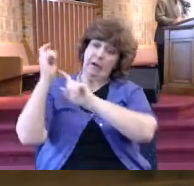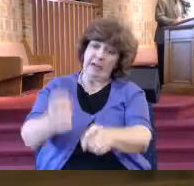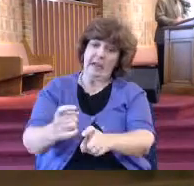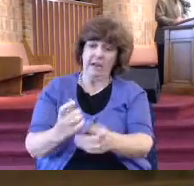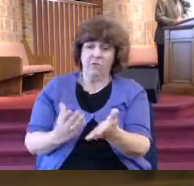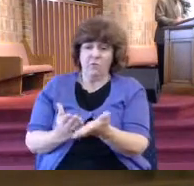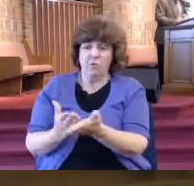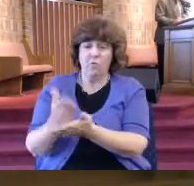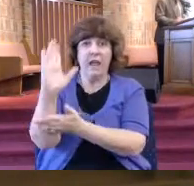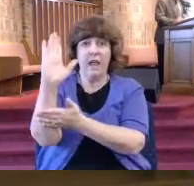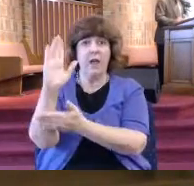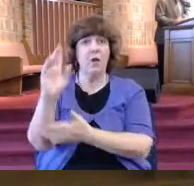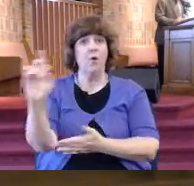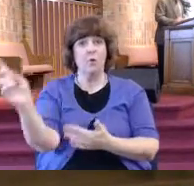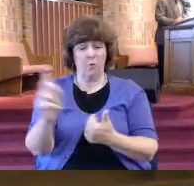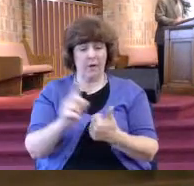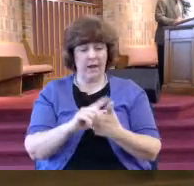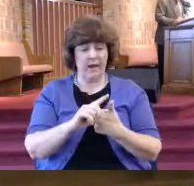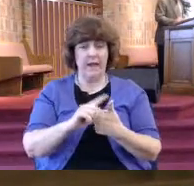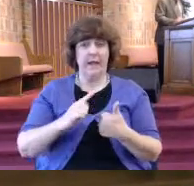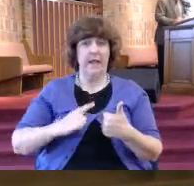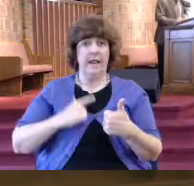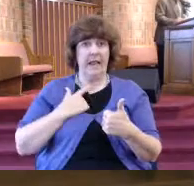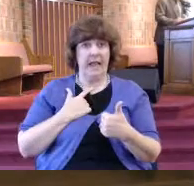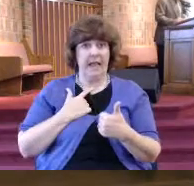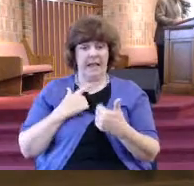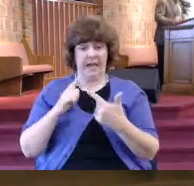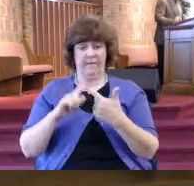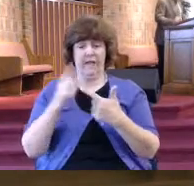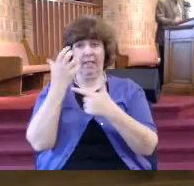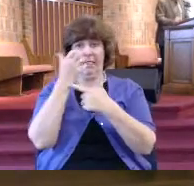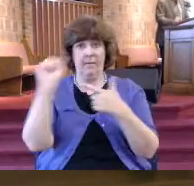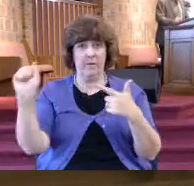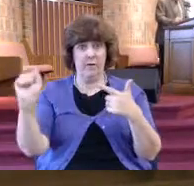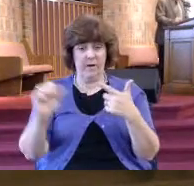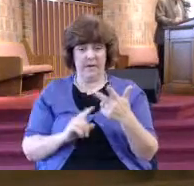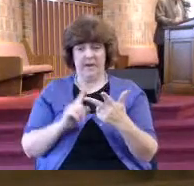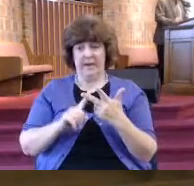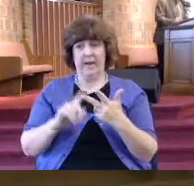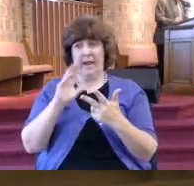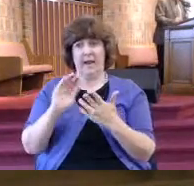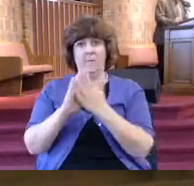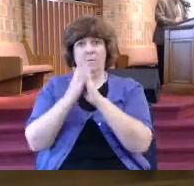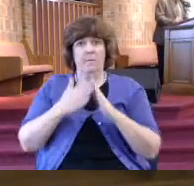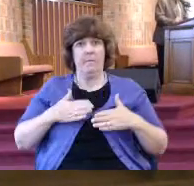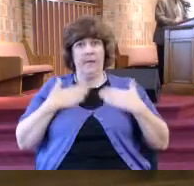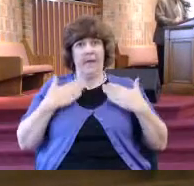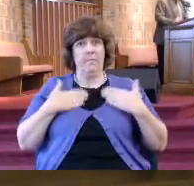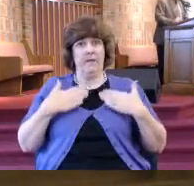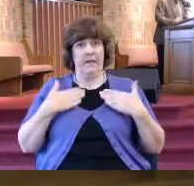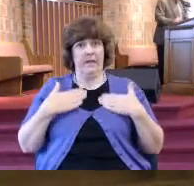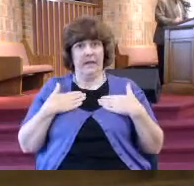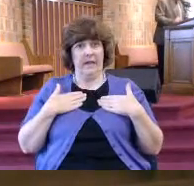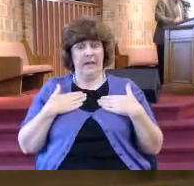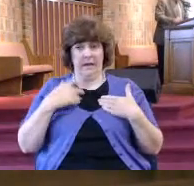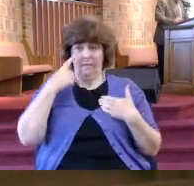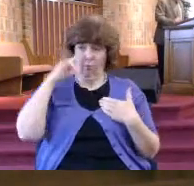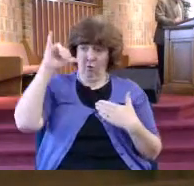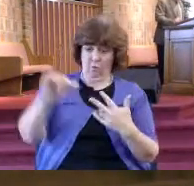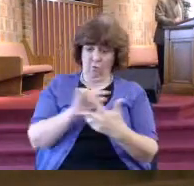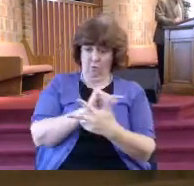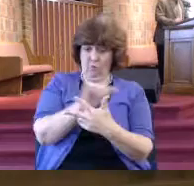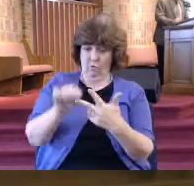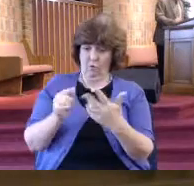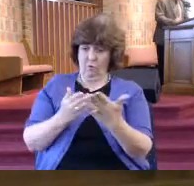these are life, liberty, and the pursuit of happiness. That to secure these rights, governments are instituted